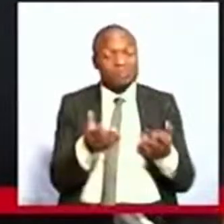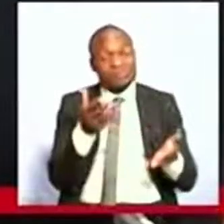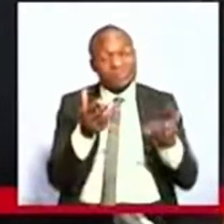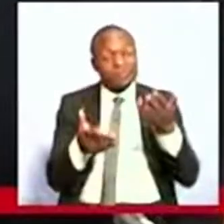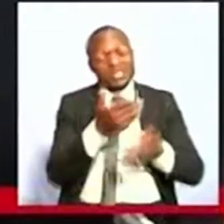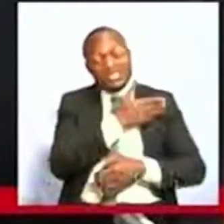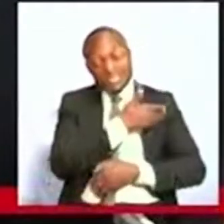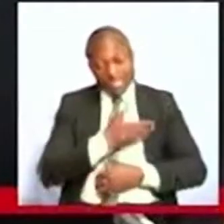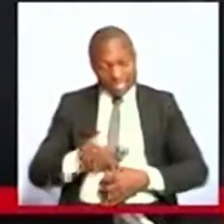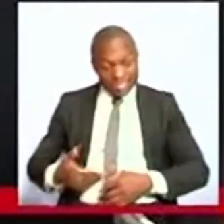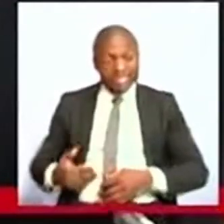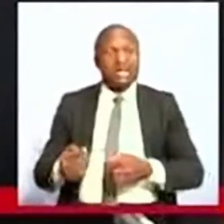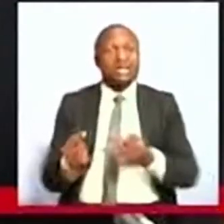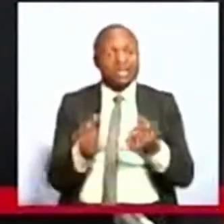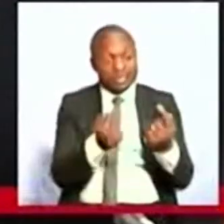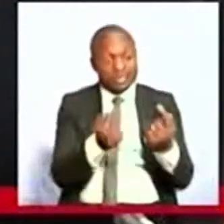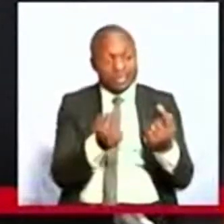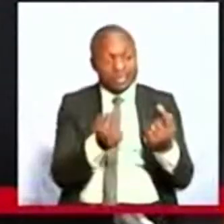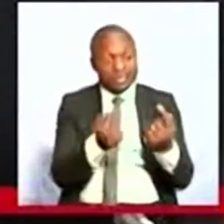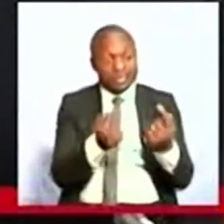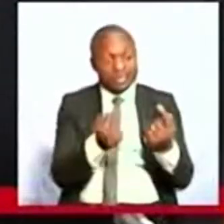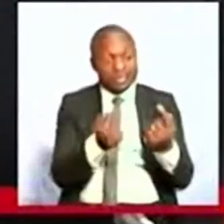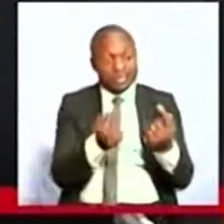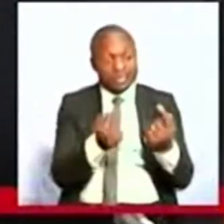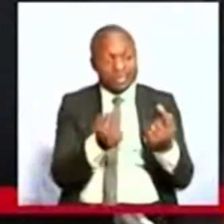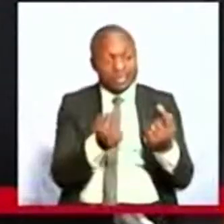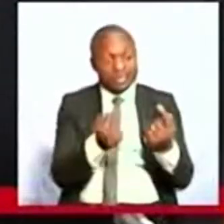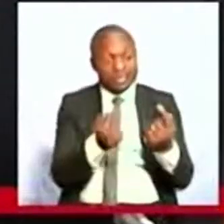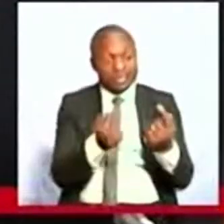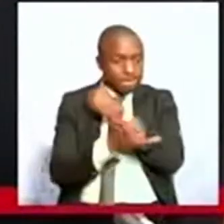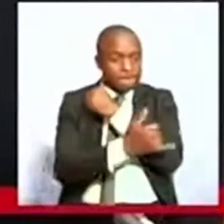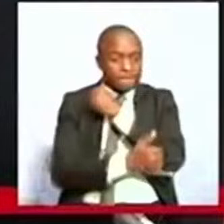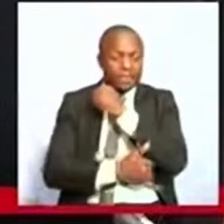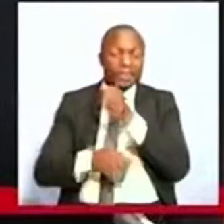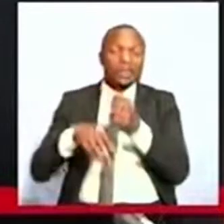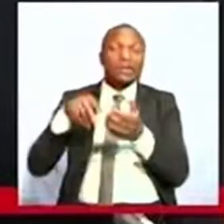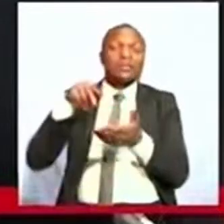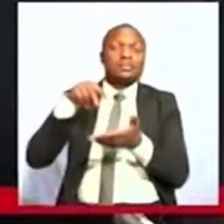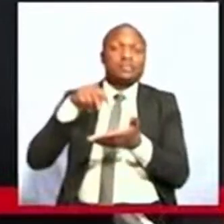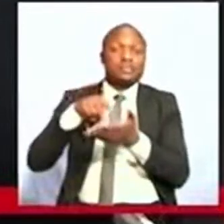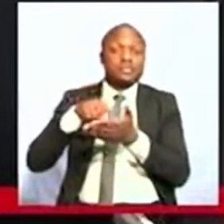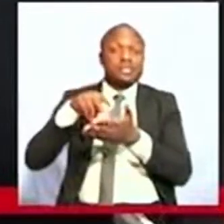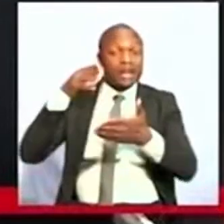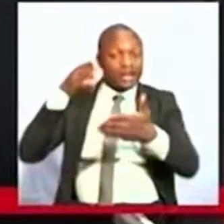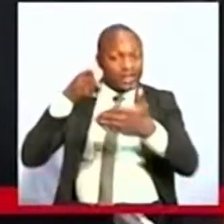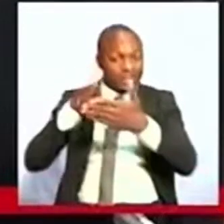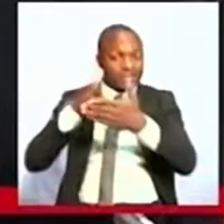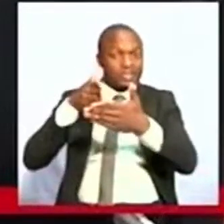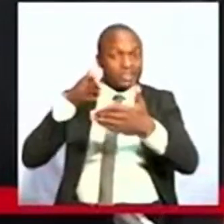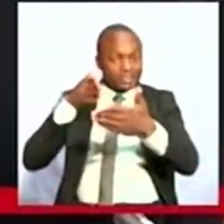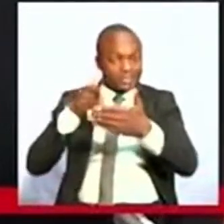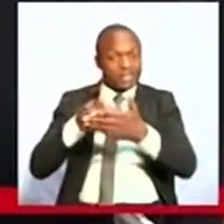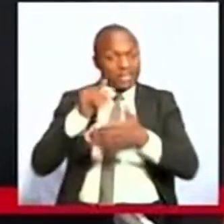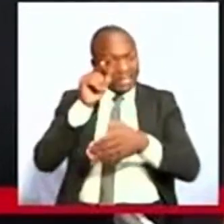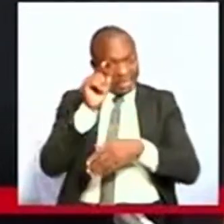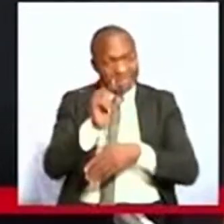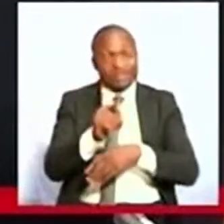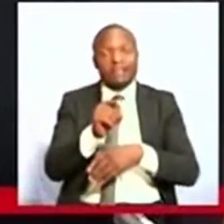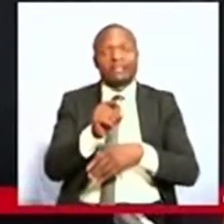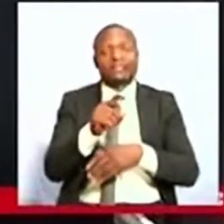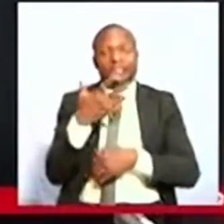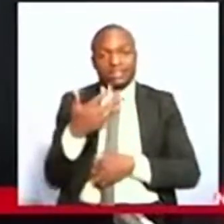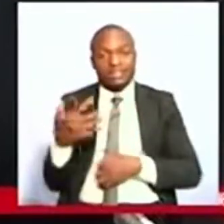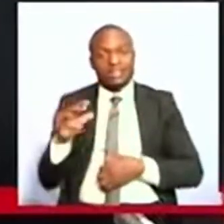situations. So why didn't the countries rise against that reservation which is in the second